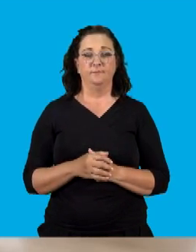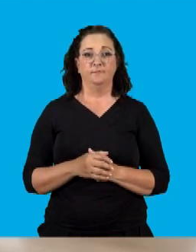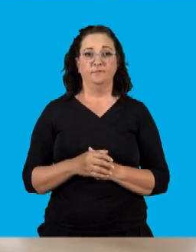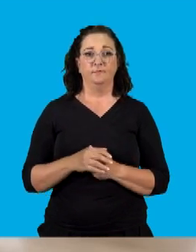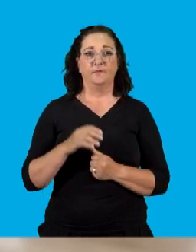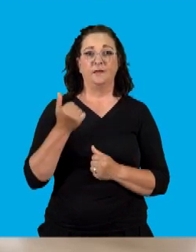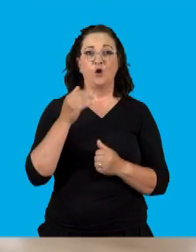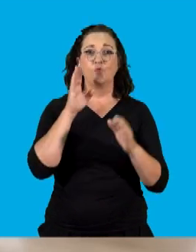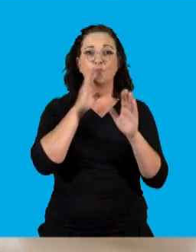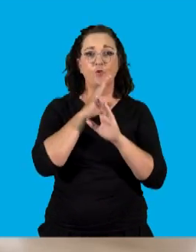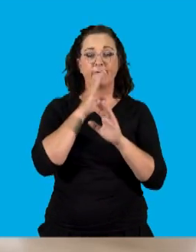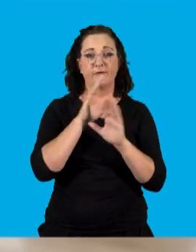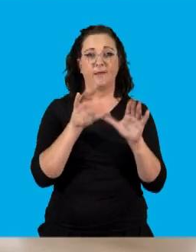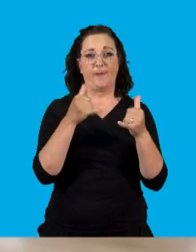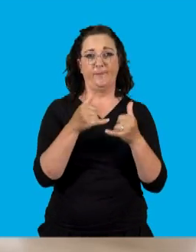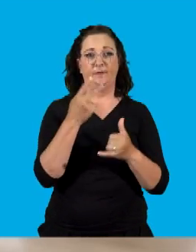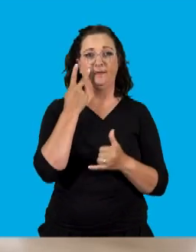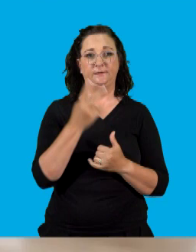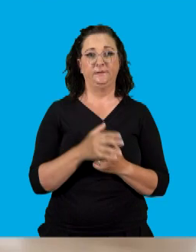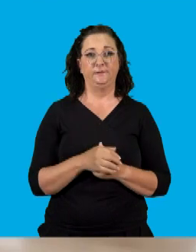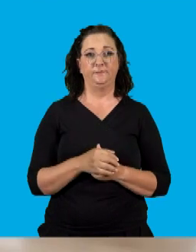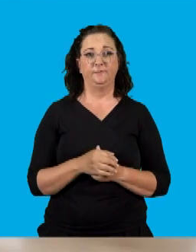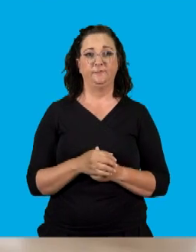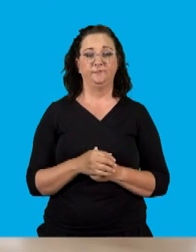Now let us look at the private company.